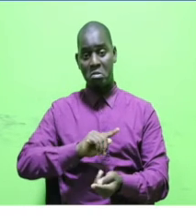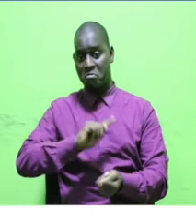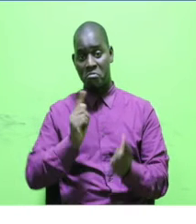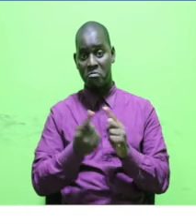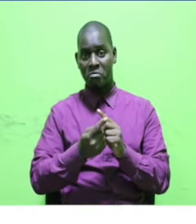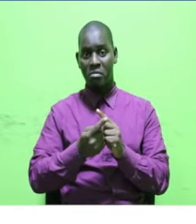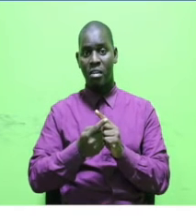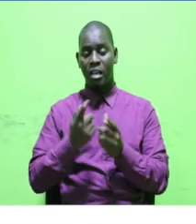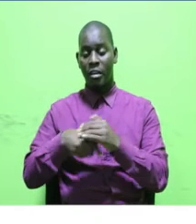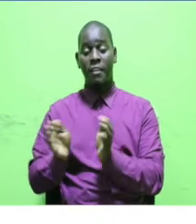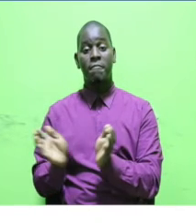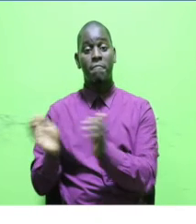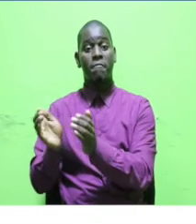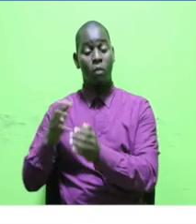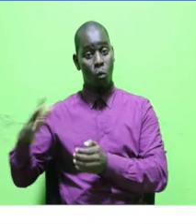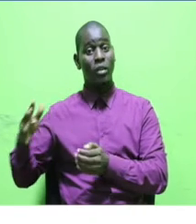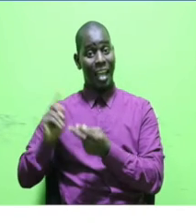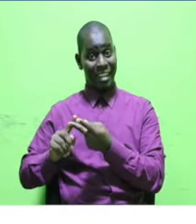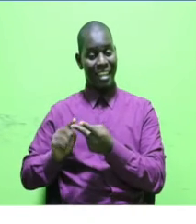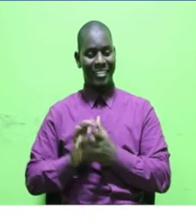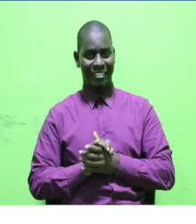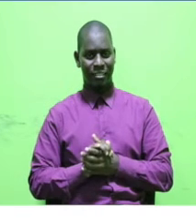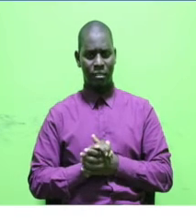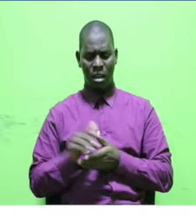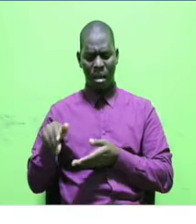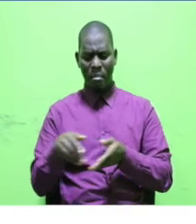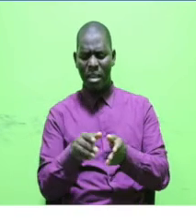be melted and produce large storage water tanks.